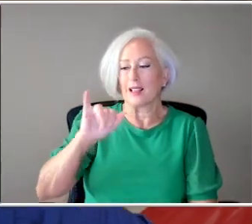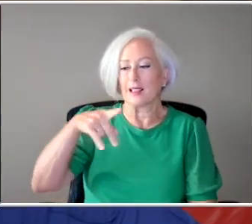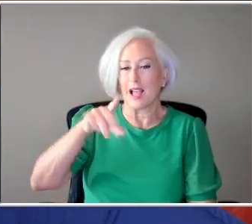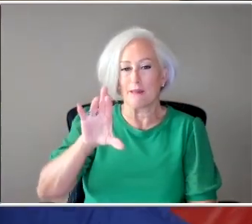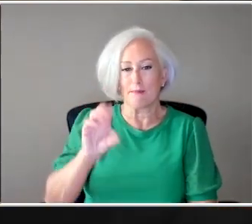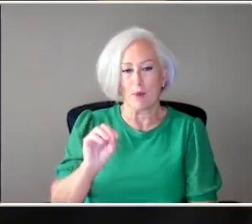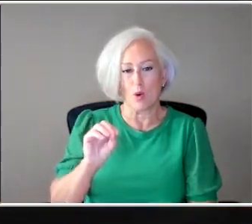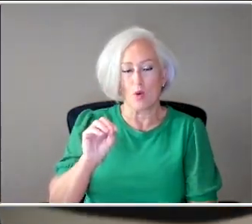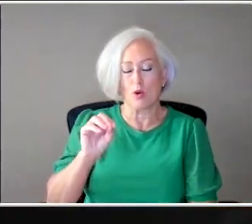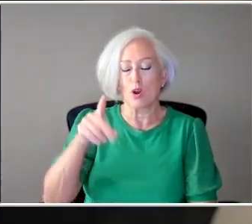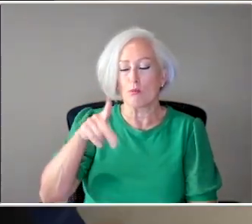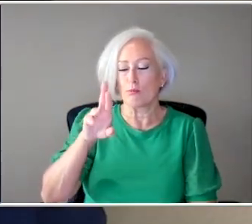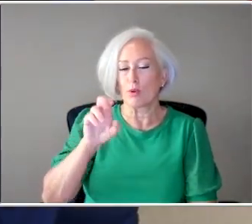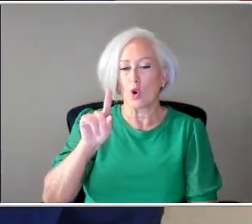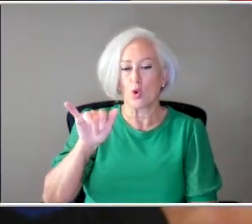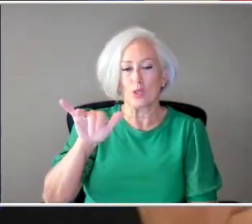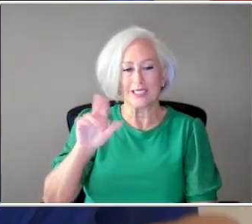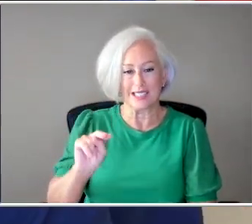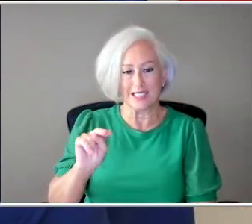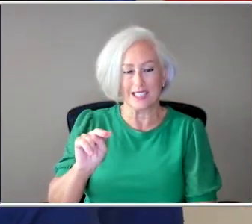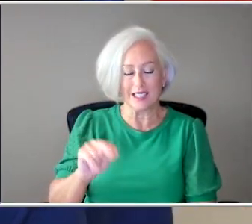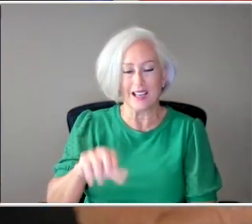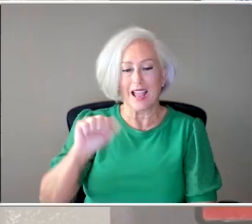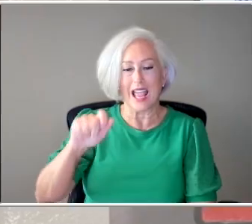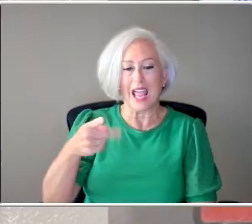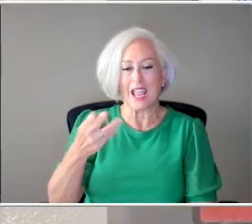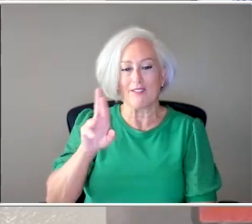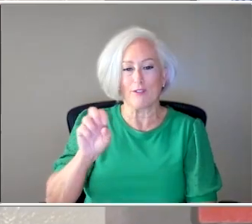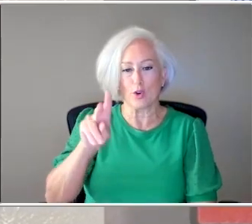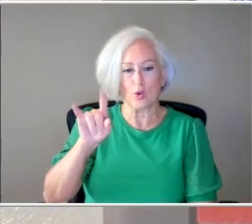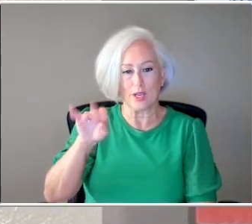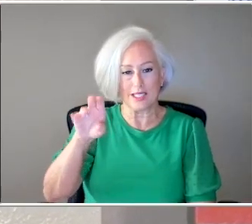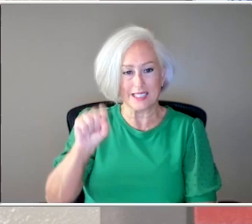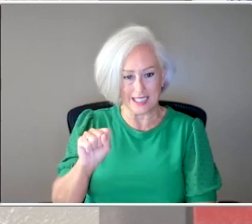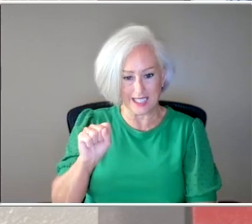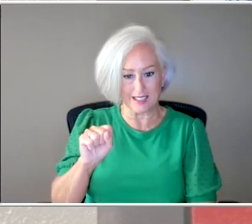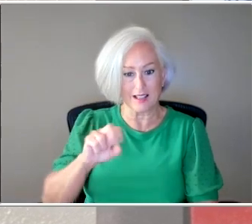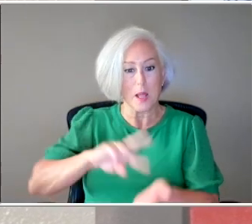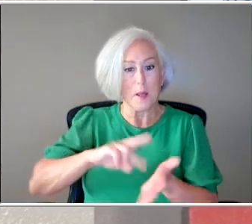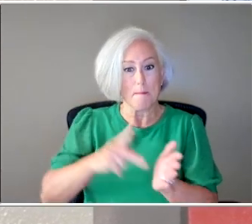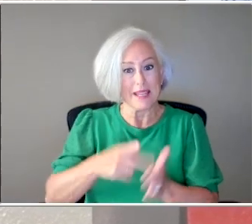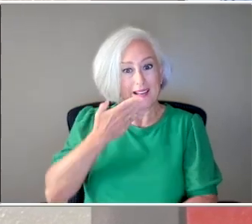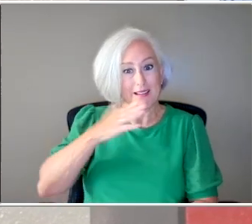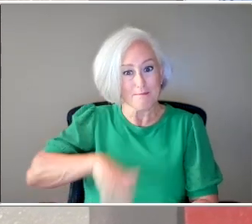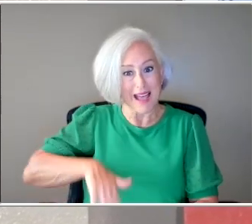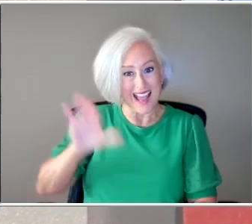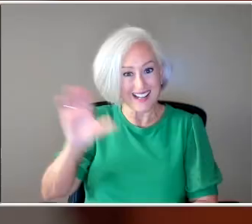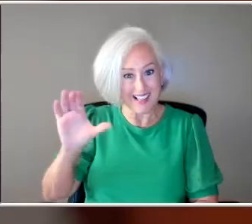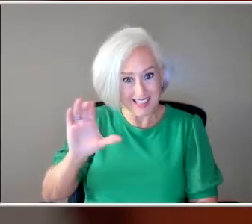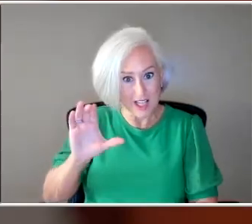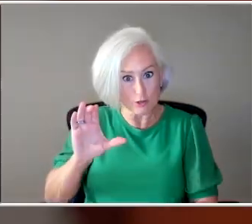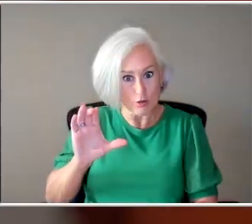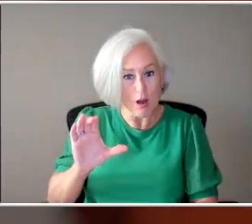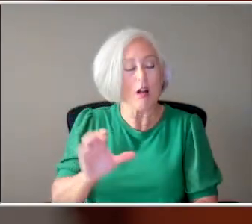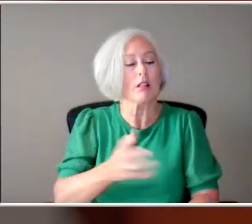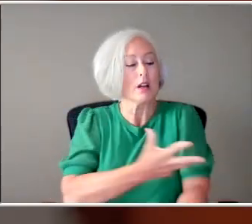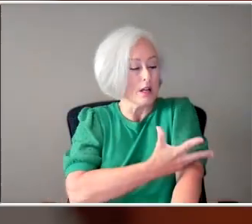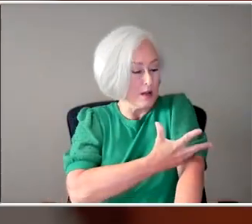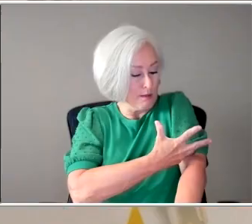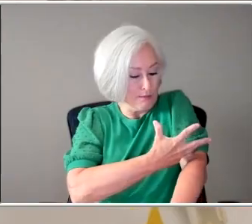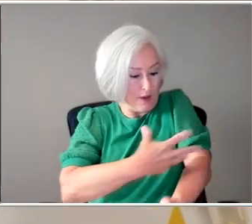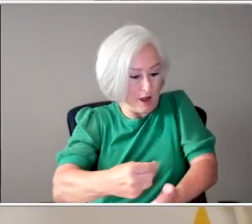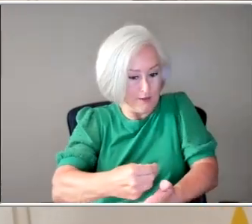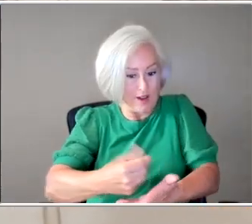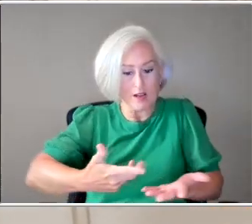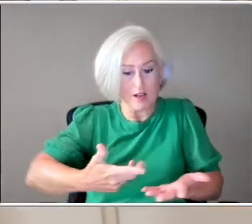The cholesterol goes down in the red bucket. These machines filter the bad cholesterol from Aubrey's blood and then put the clean blood back into her